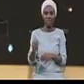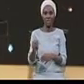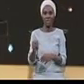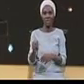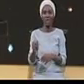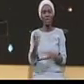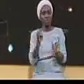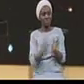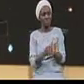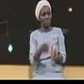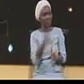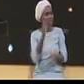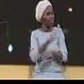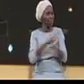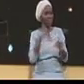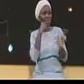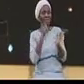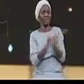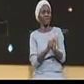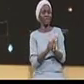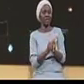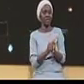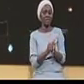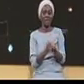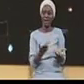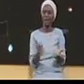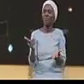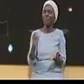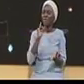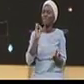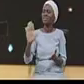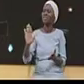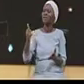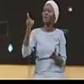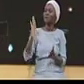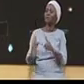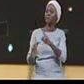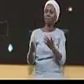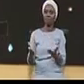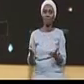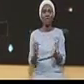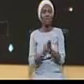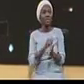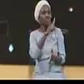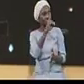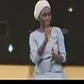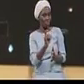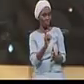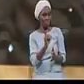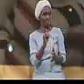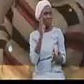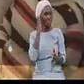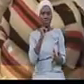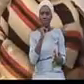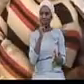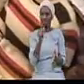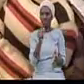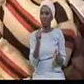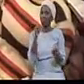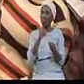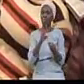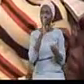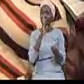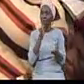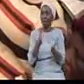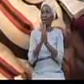the people, where is their God? That question will no more be asked for